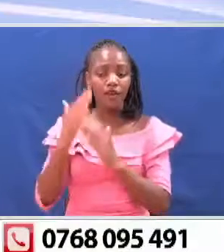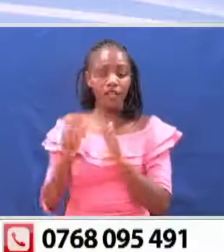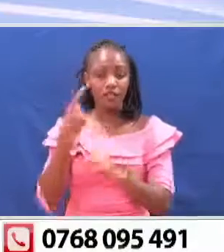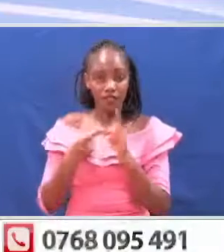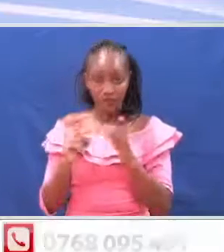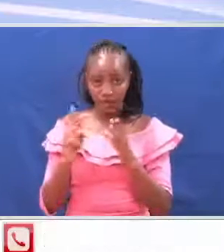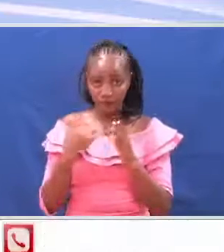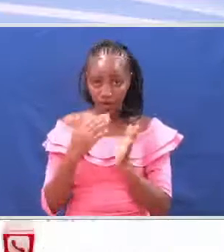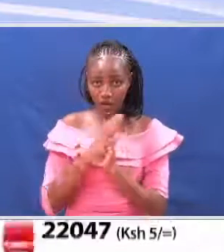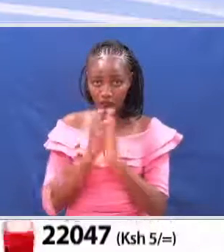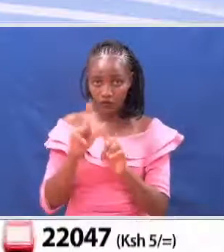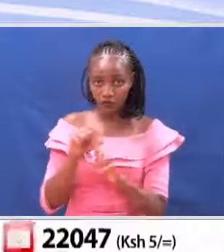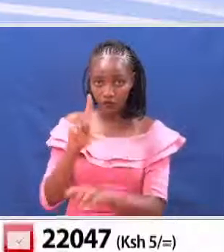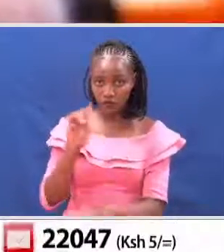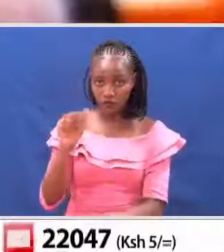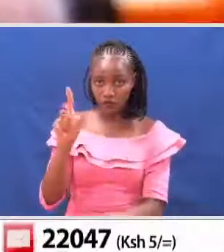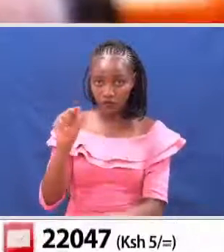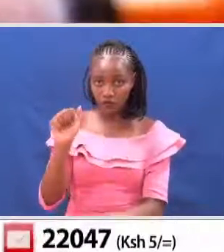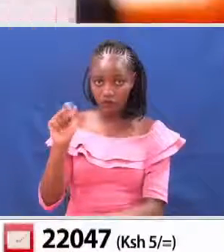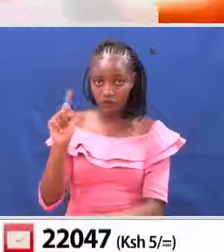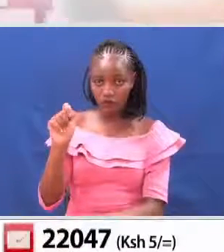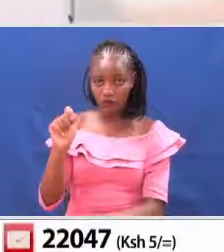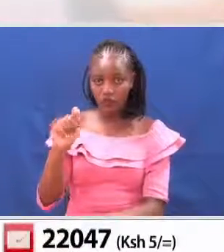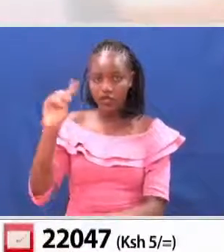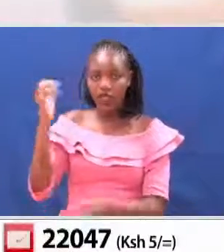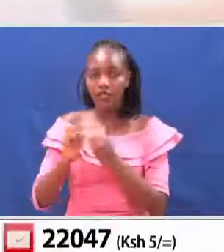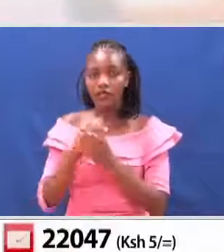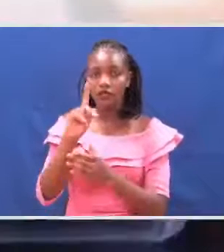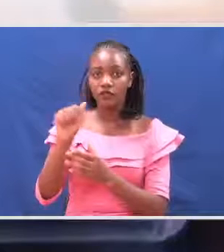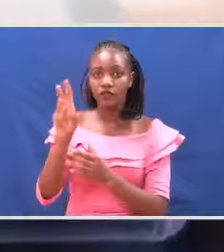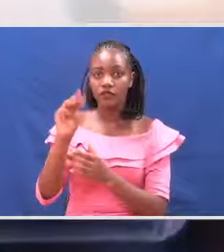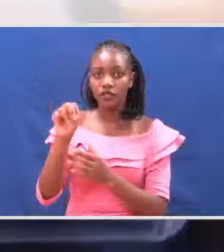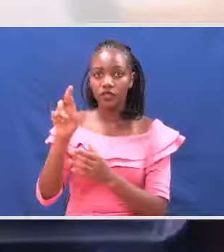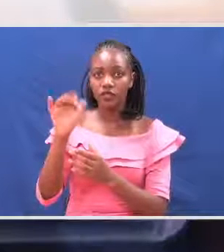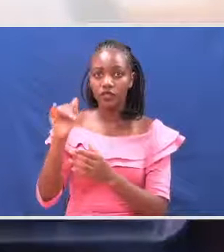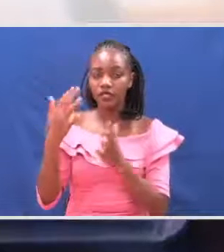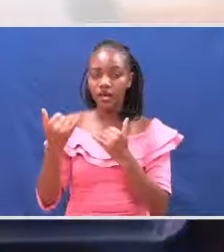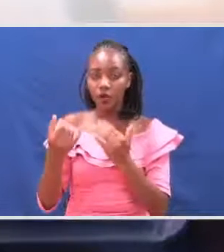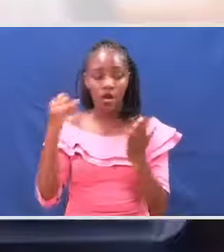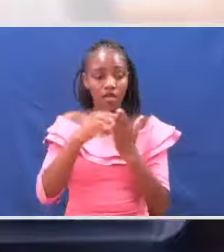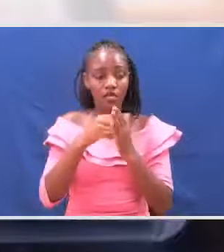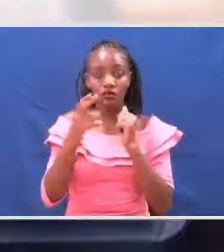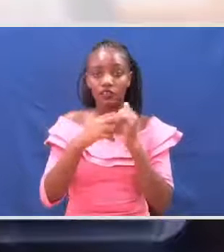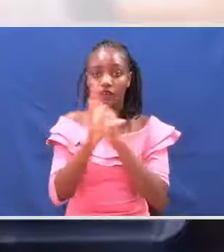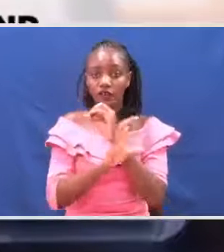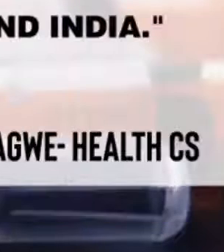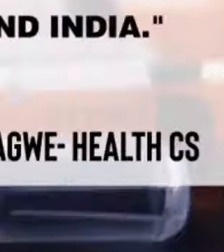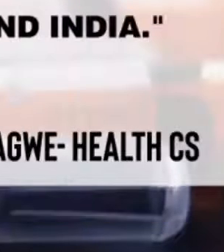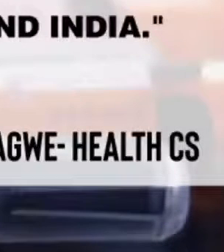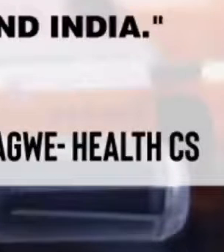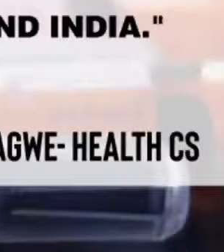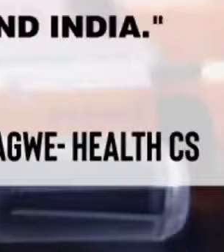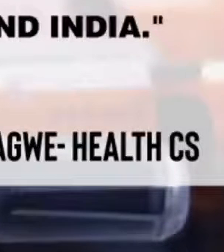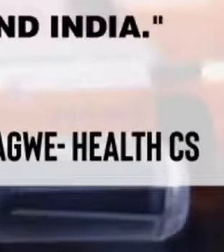Lynette Gidwa has the details. Kenya, through KEMRI Welfare Trust, is among seven other countries participating in